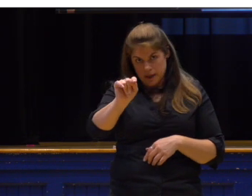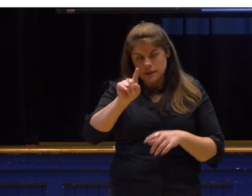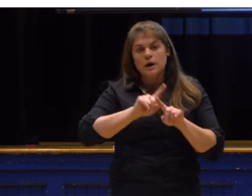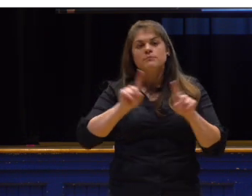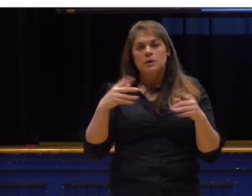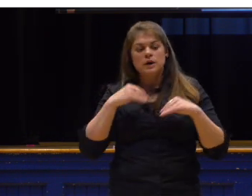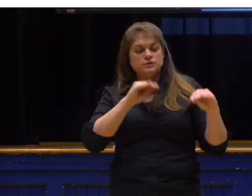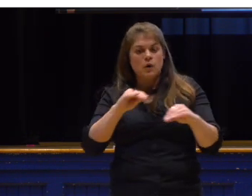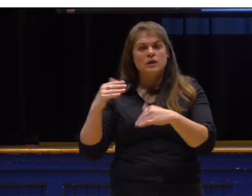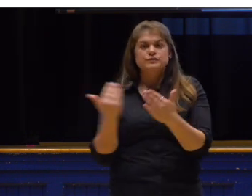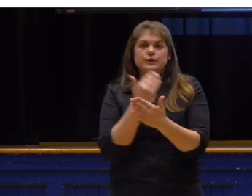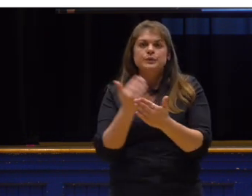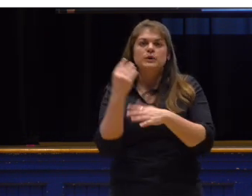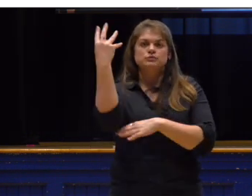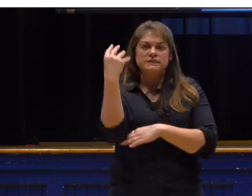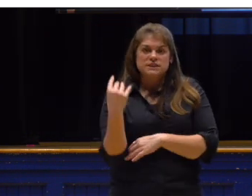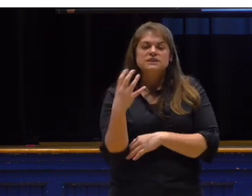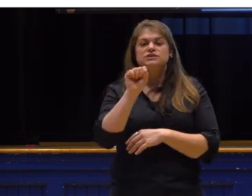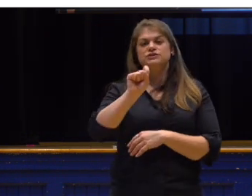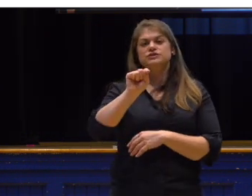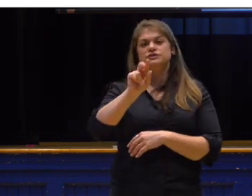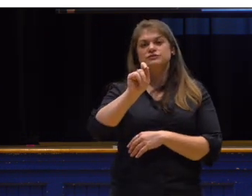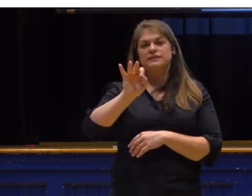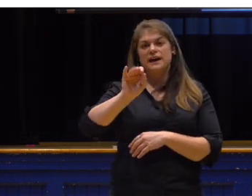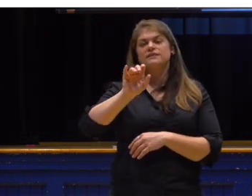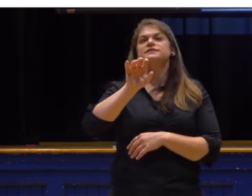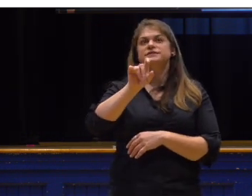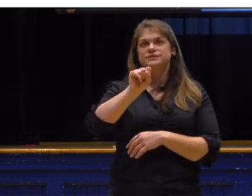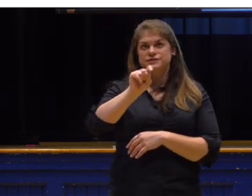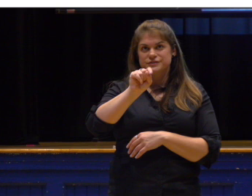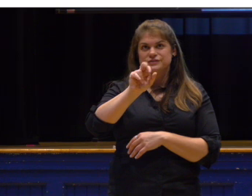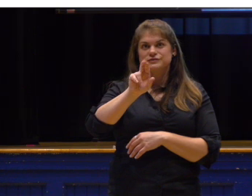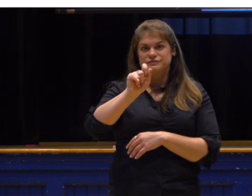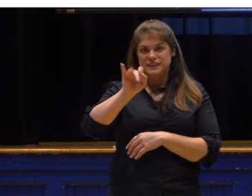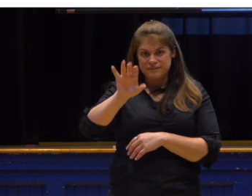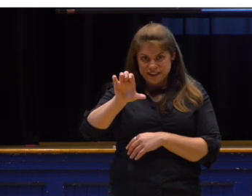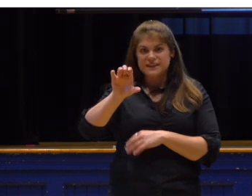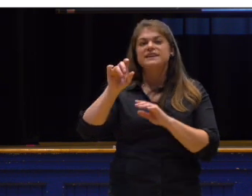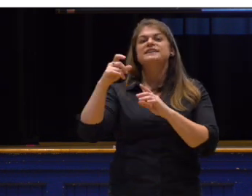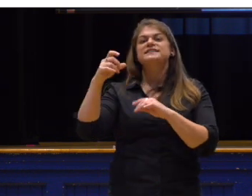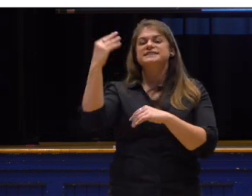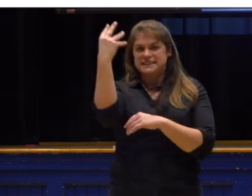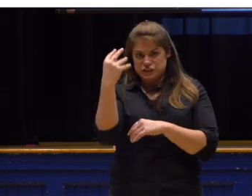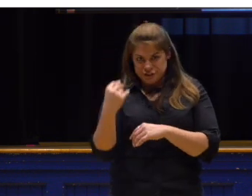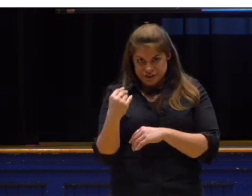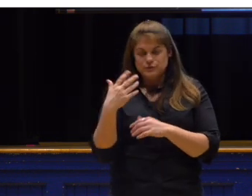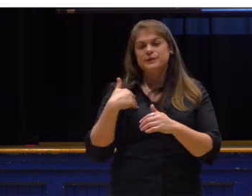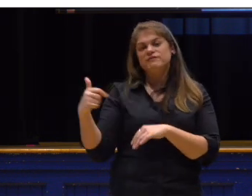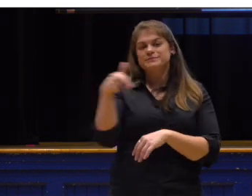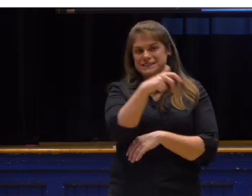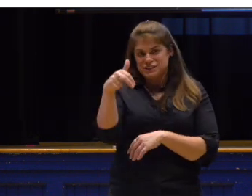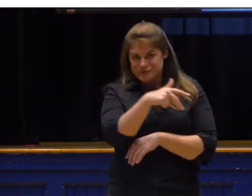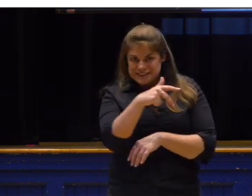new traffic signals on the project. All locations are going to have pedestrian accommodations. As most of you